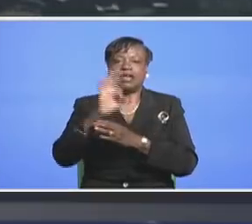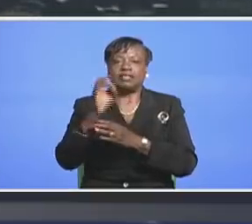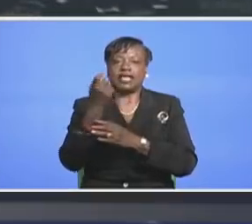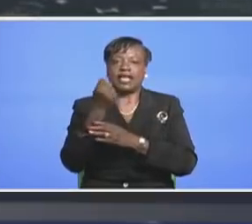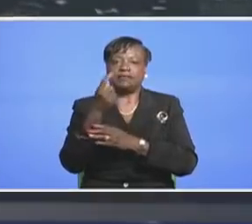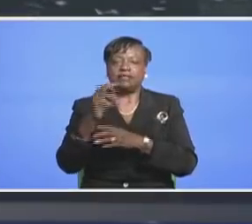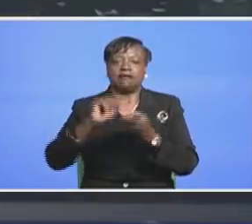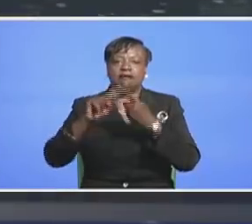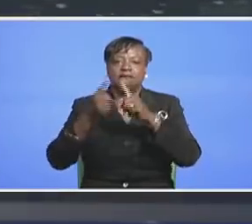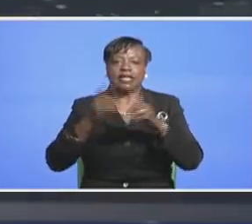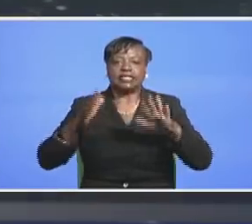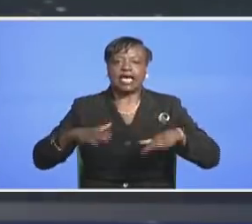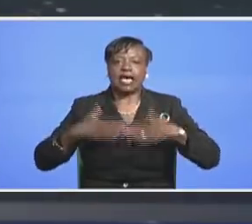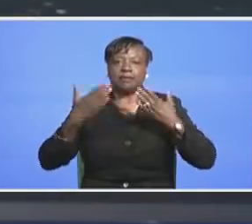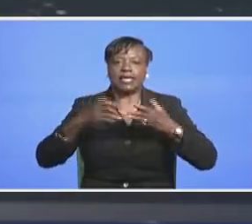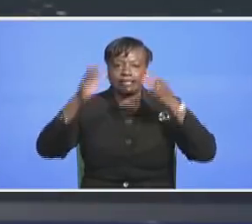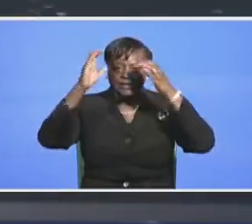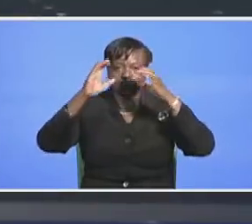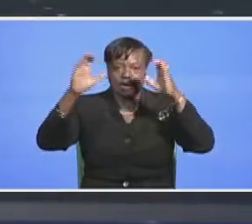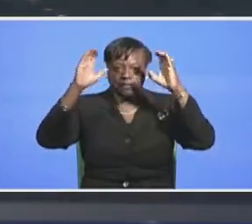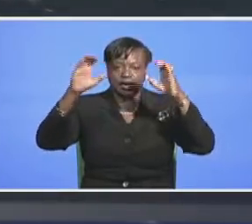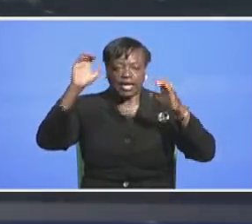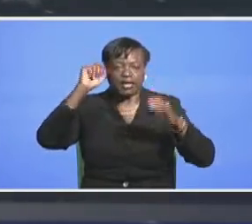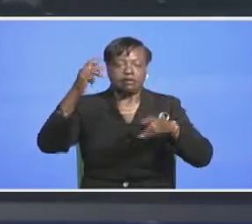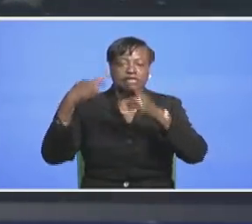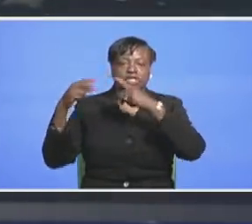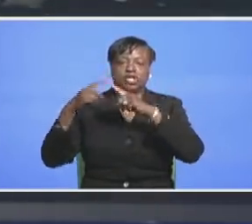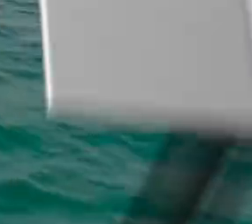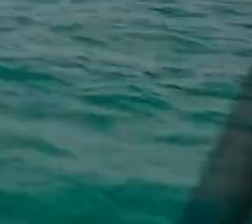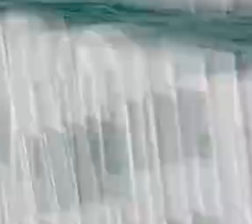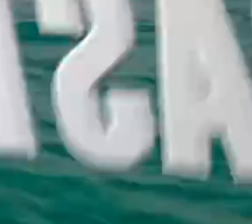friends happy and celebrating his return to Grenada.